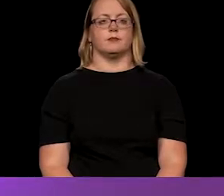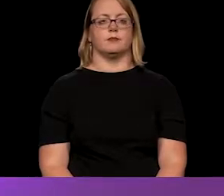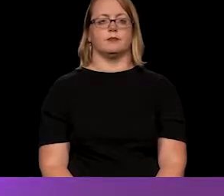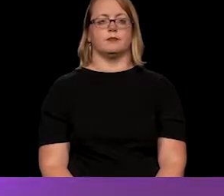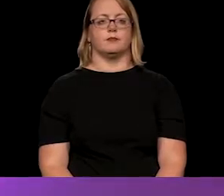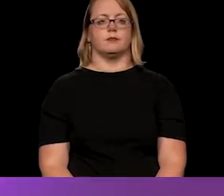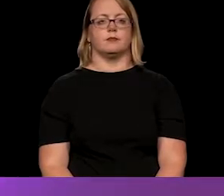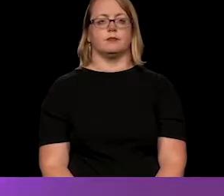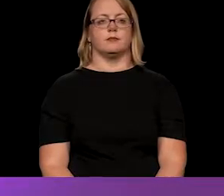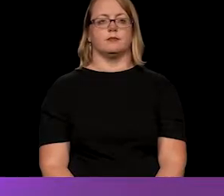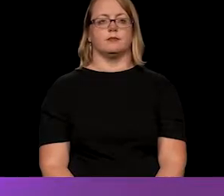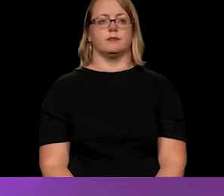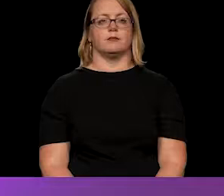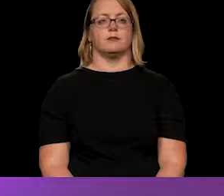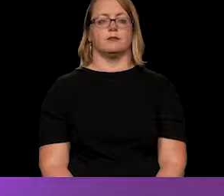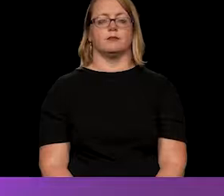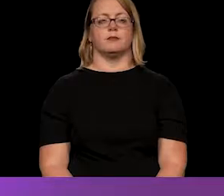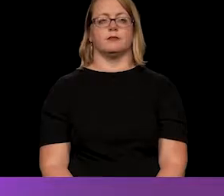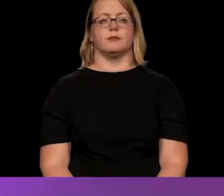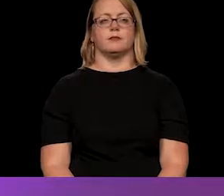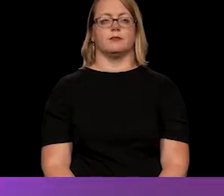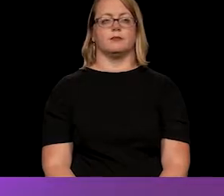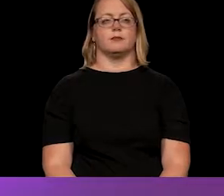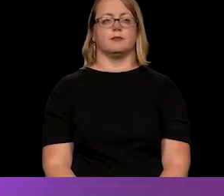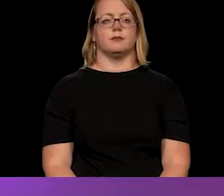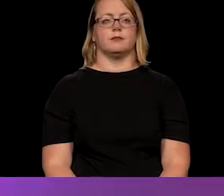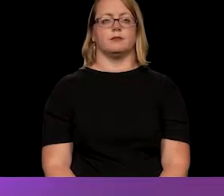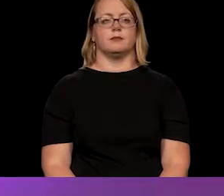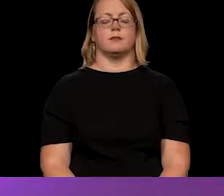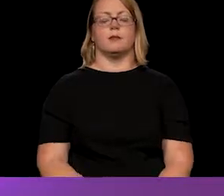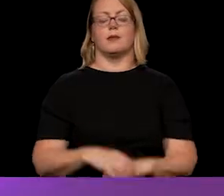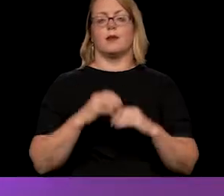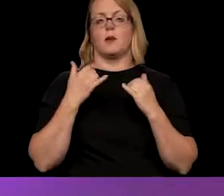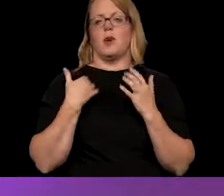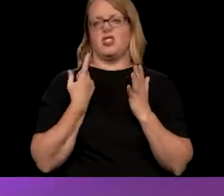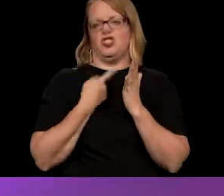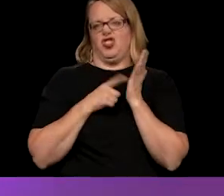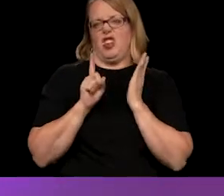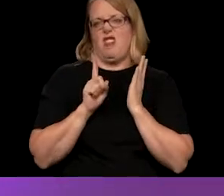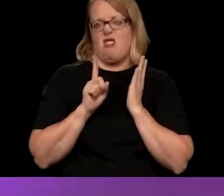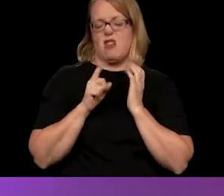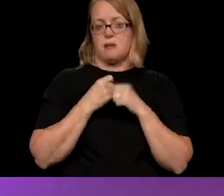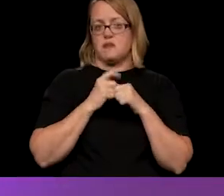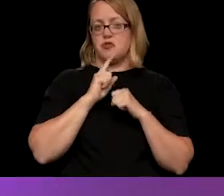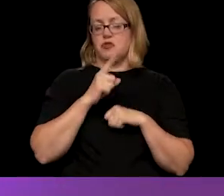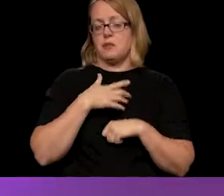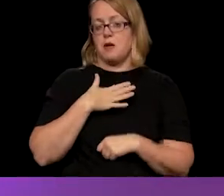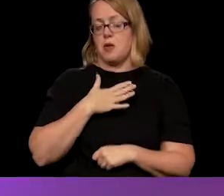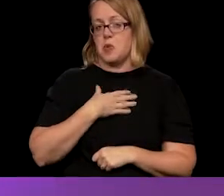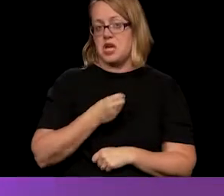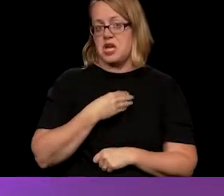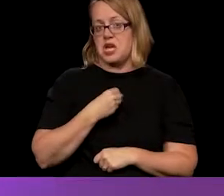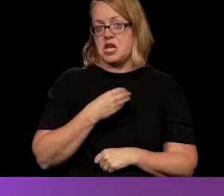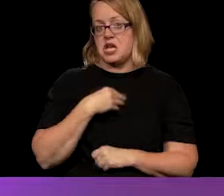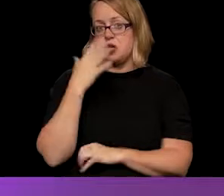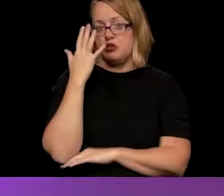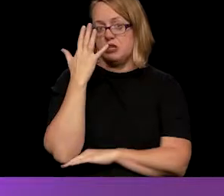I'm going to check to see if some of the trees are dry enough to add a couple. Got some dry spots, so I'll go